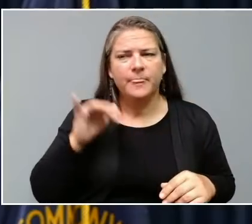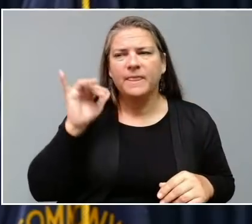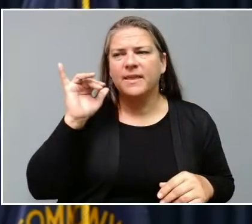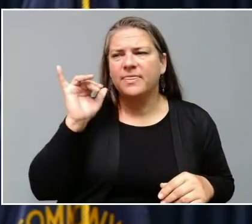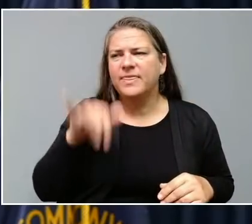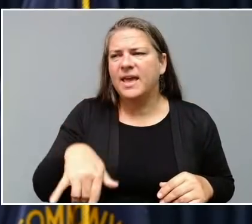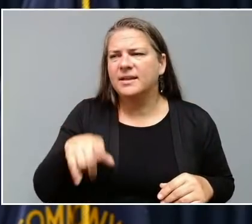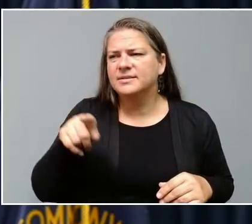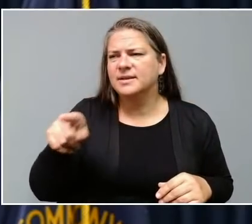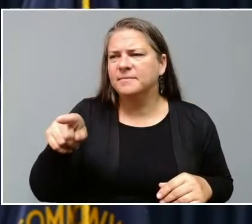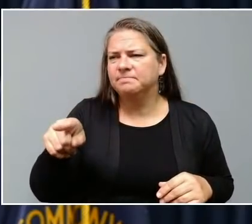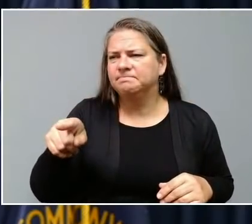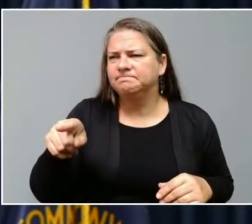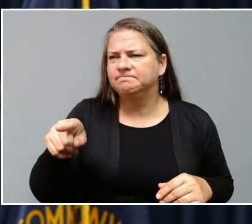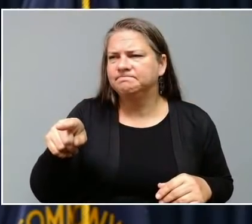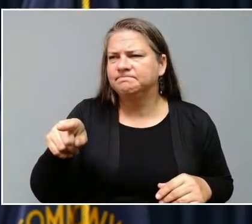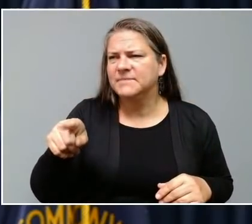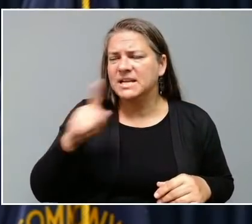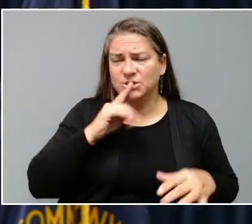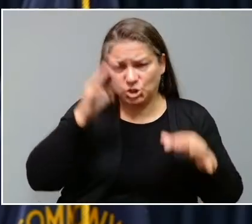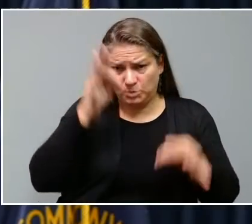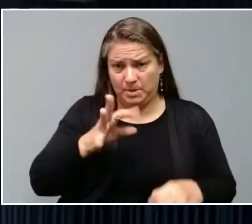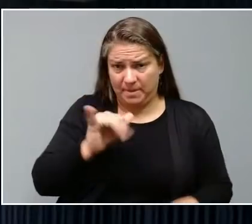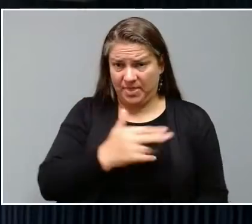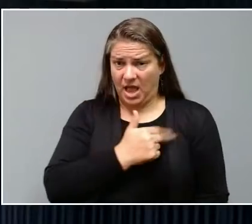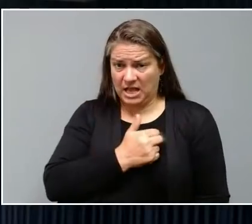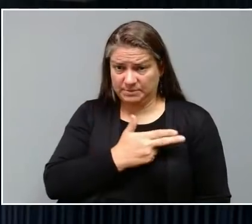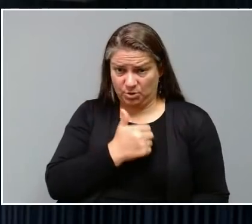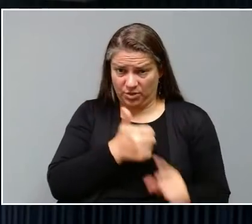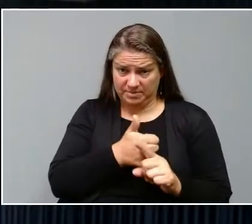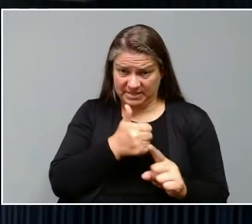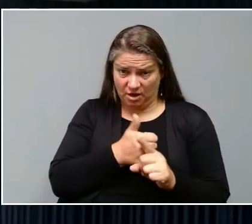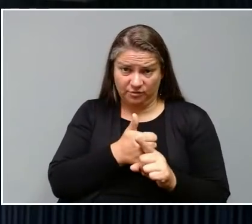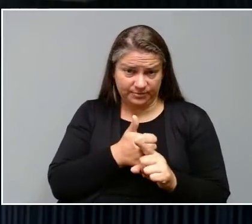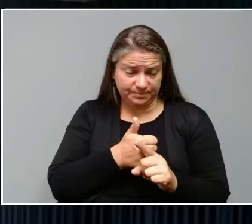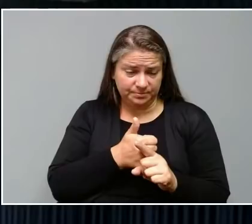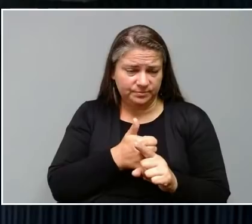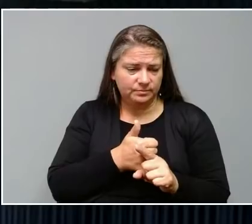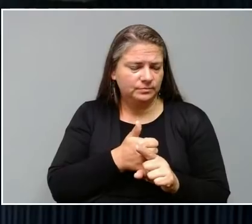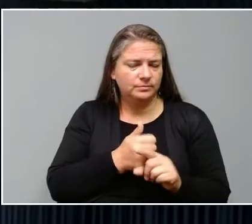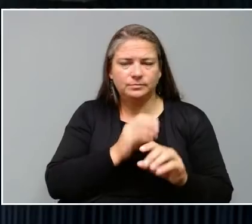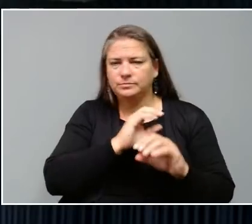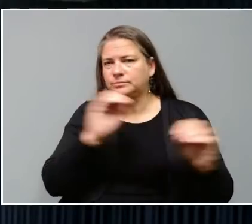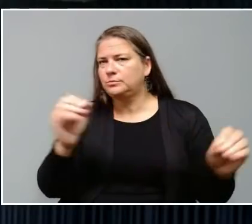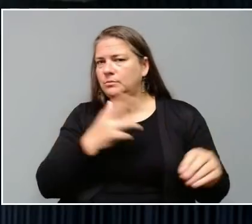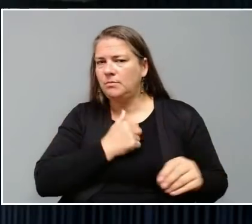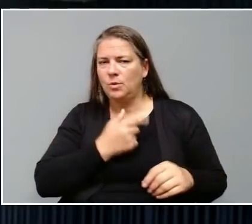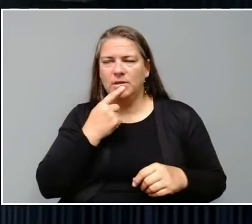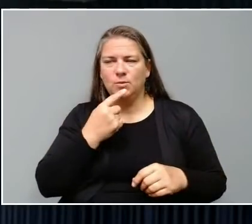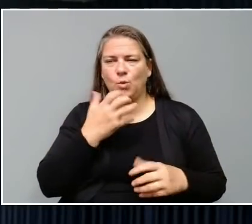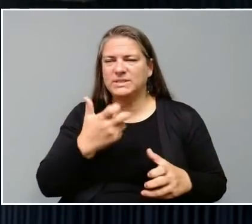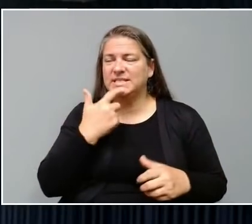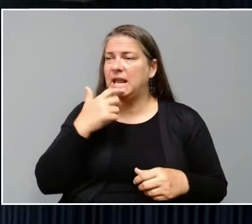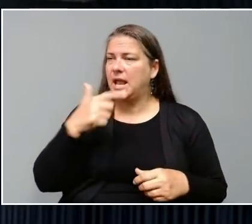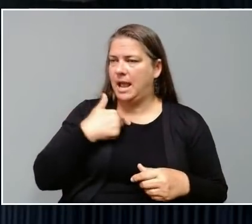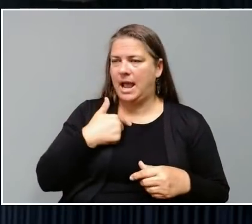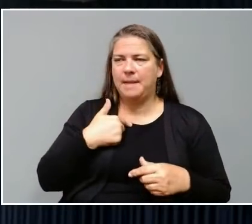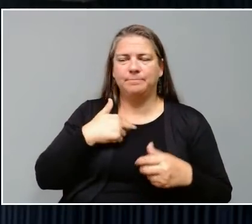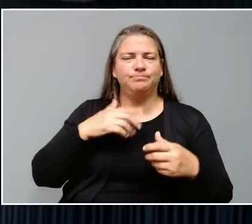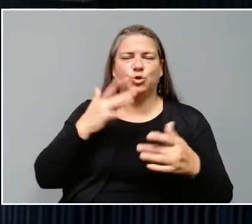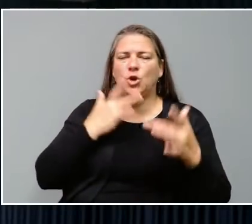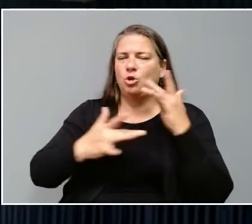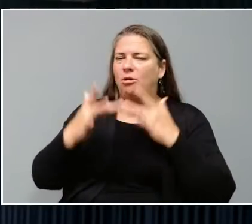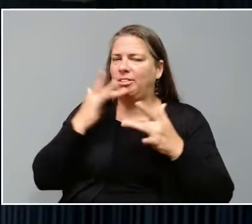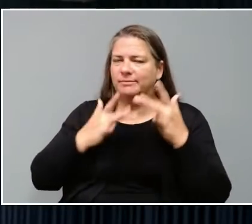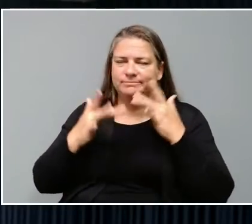determined by the hospital themselves. No hospital wants to say they're critical in terms of staffing shortages,